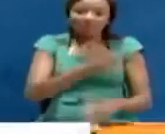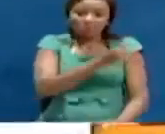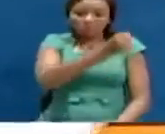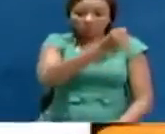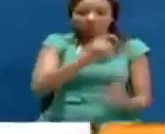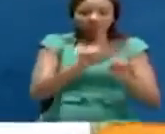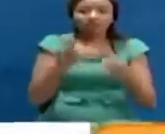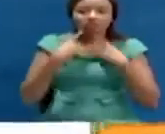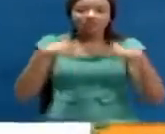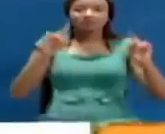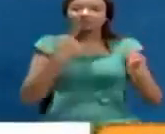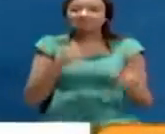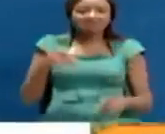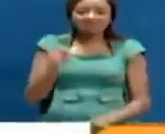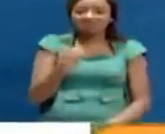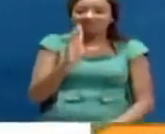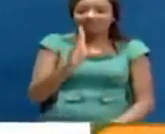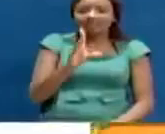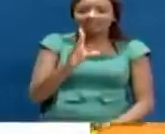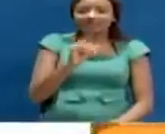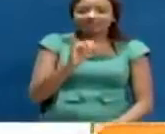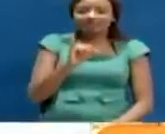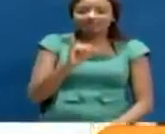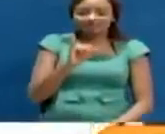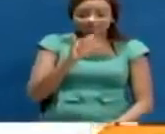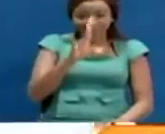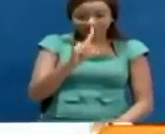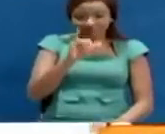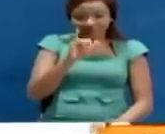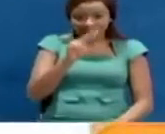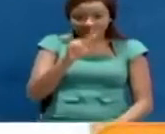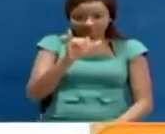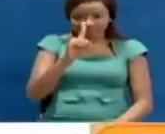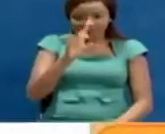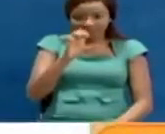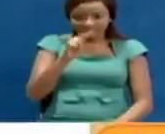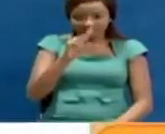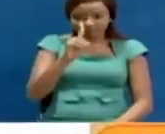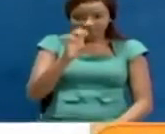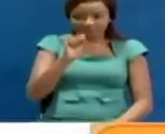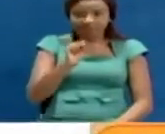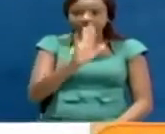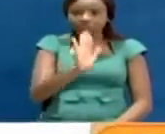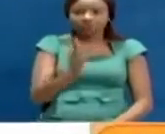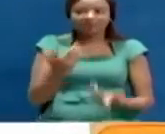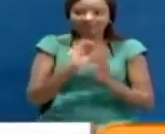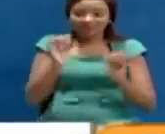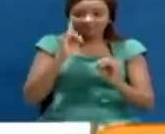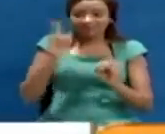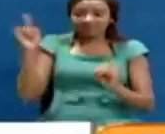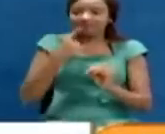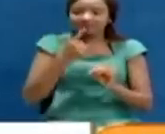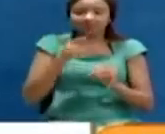also declared they will not pay dividends to shareholders. Power generating company KenGen had announced it would only pay dividends